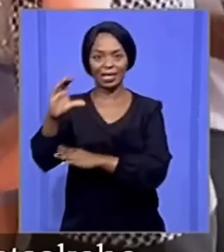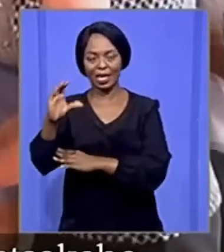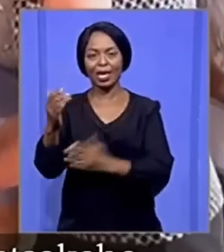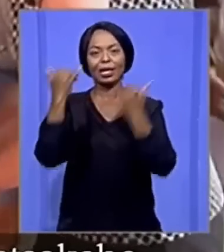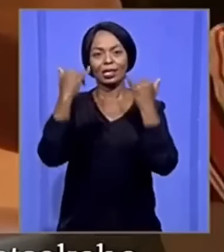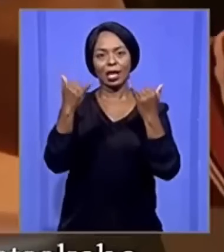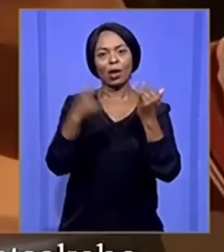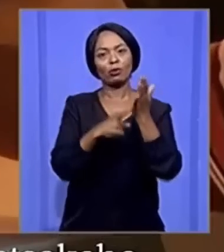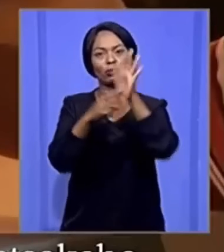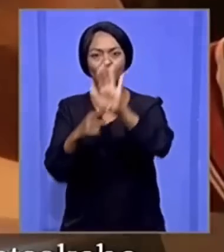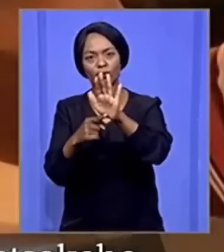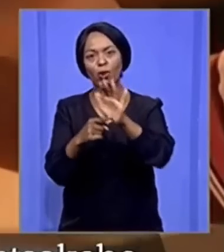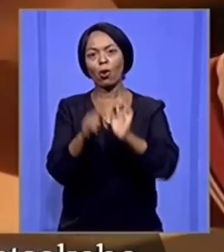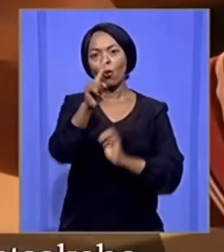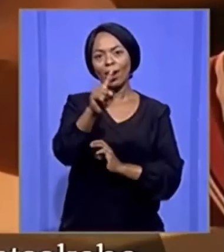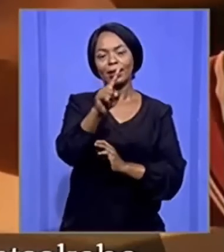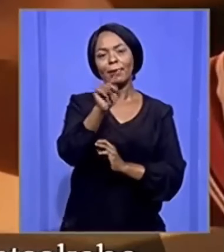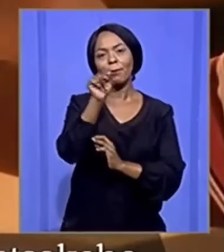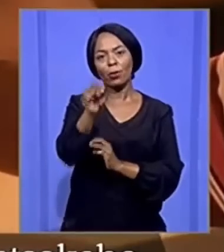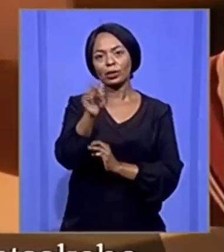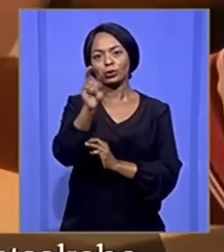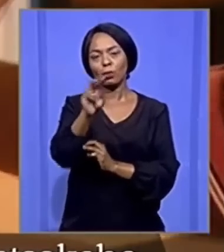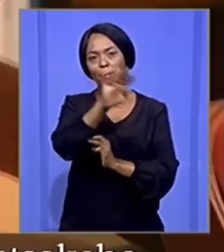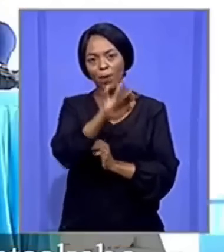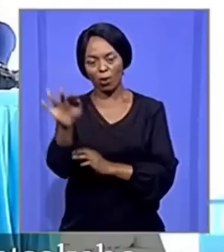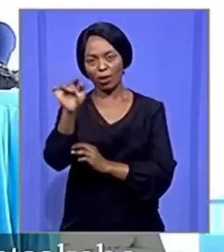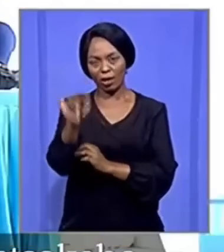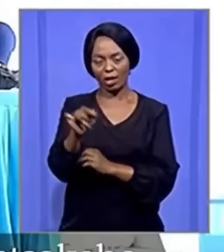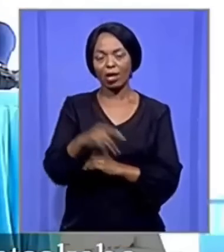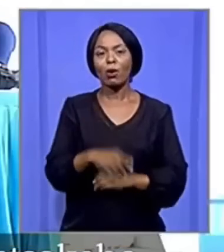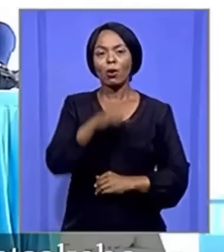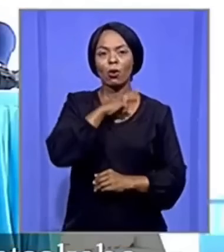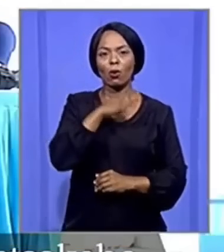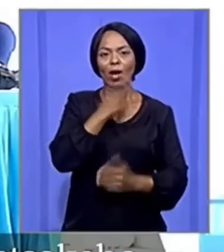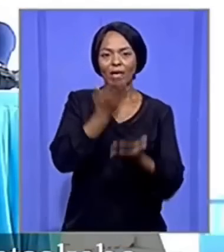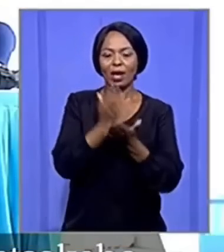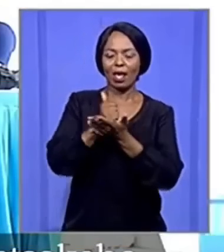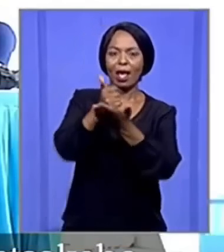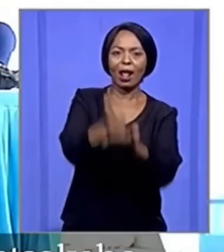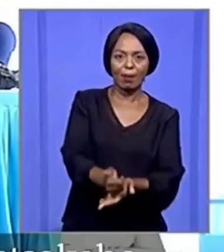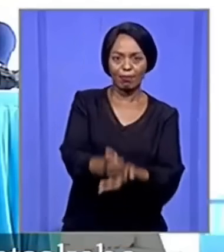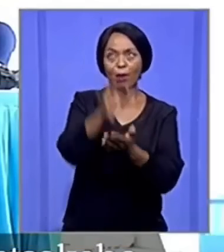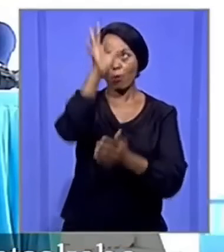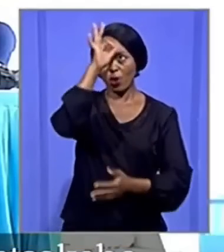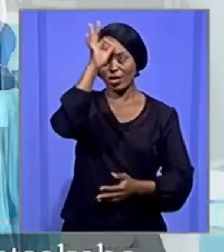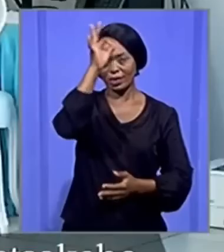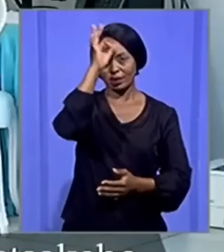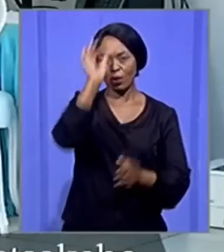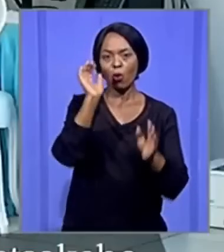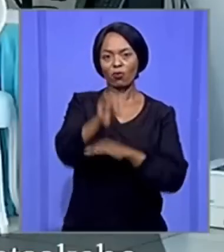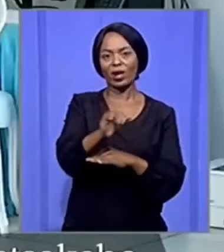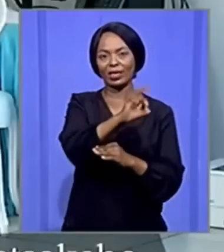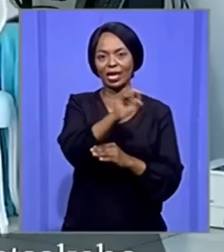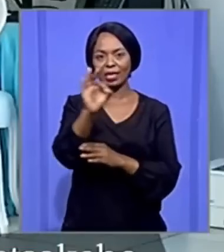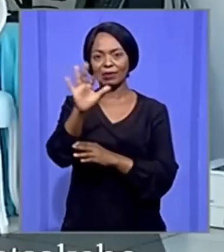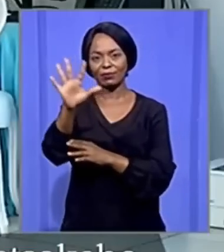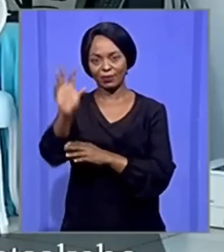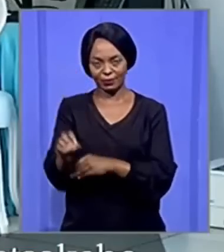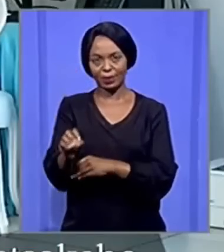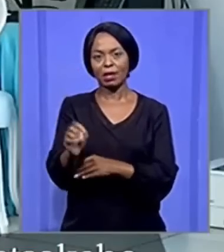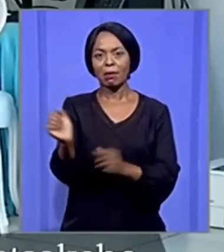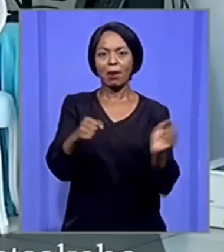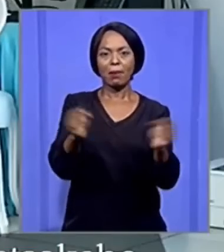reboletswe diranta di le dibilione di le 2.3 go thusa go oketsa ka mapodisi a le 350